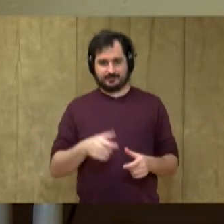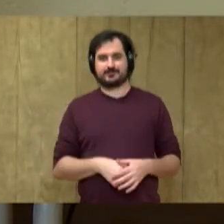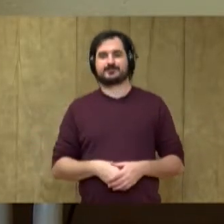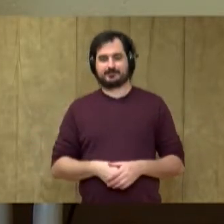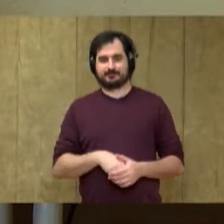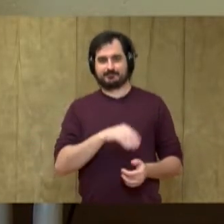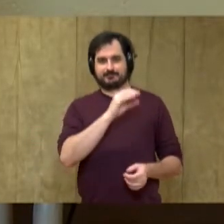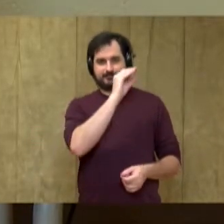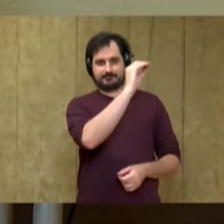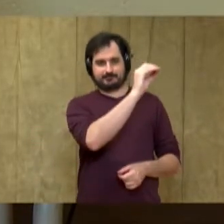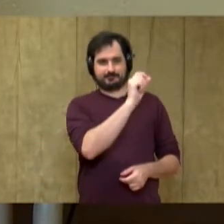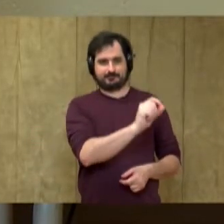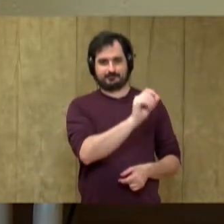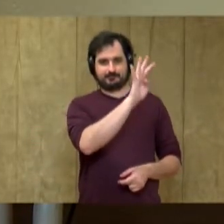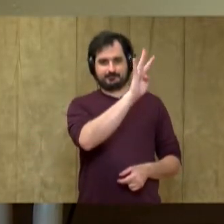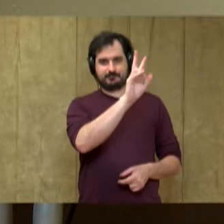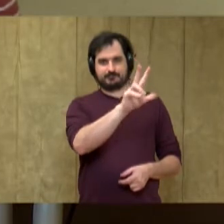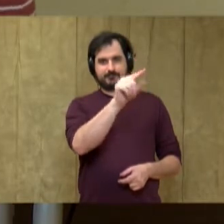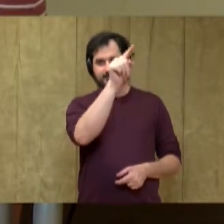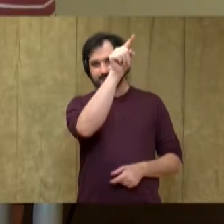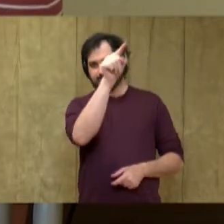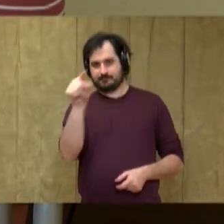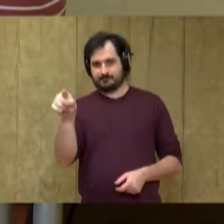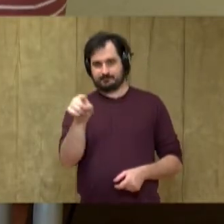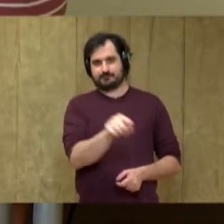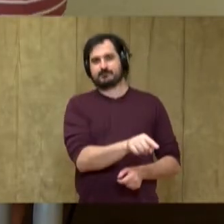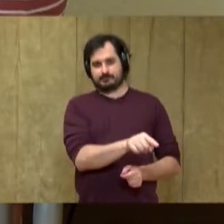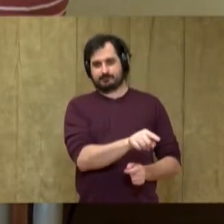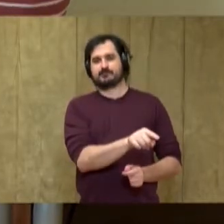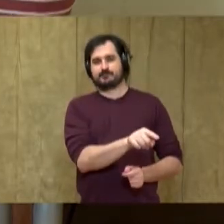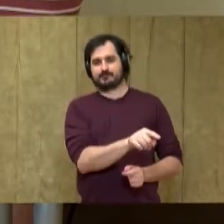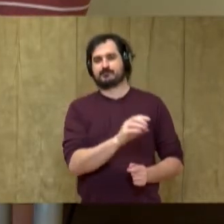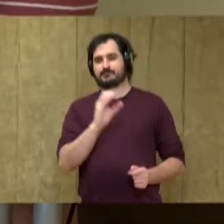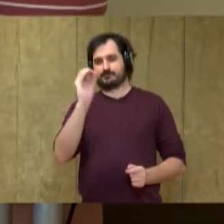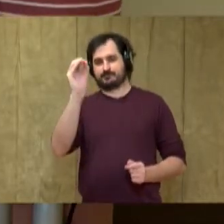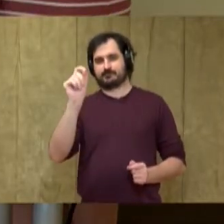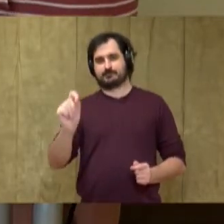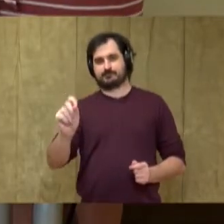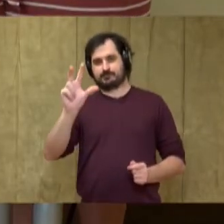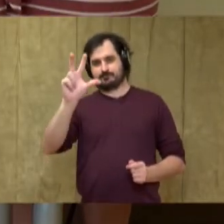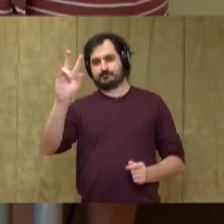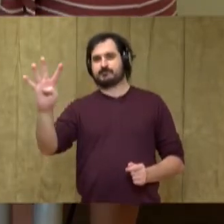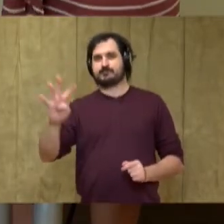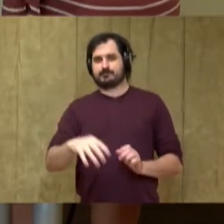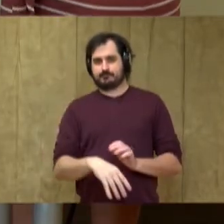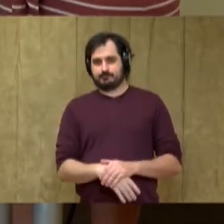Greater than. Very good. So that alligator mouth would be open to